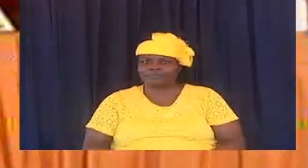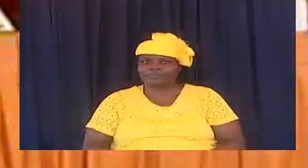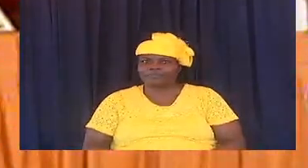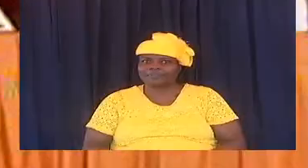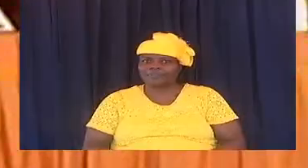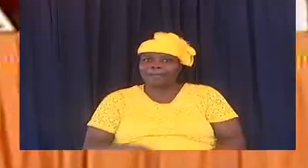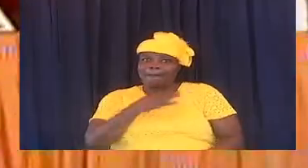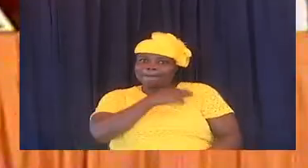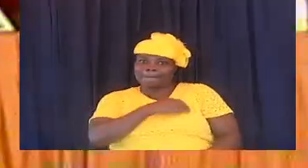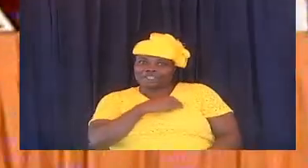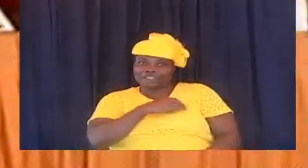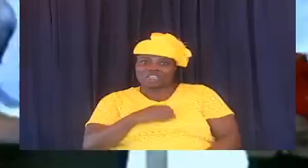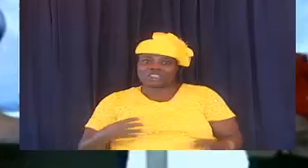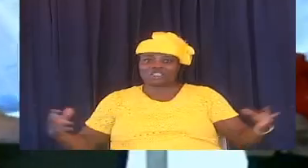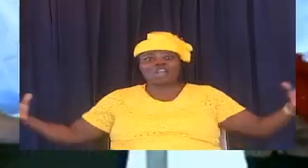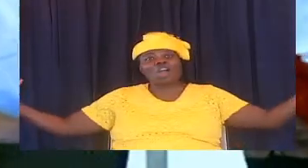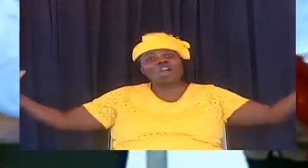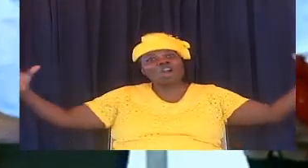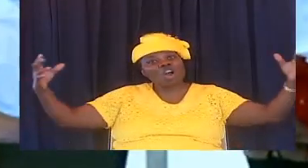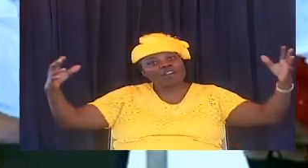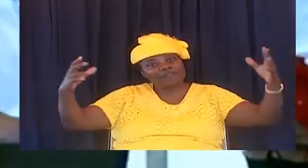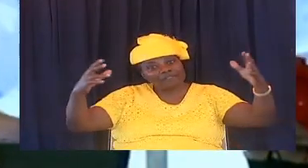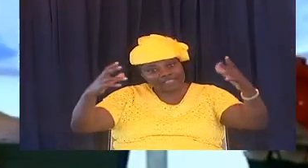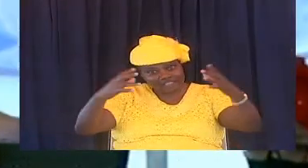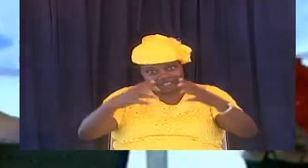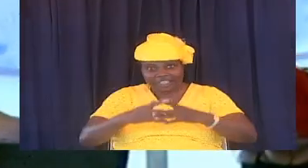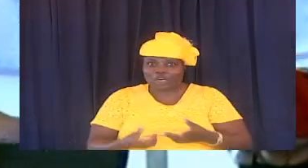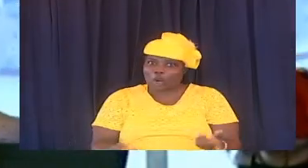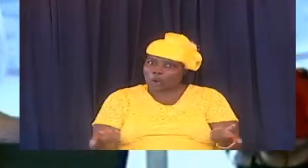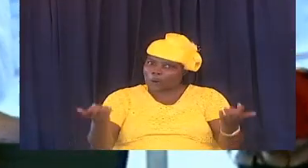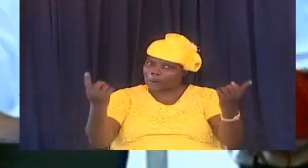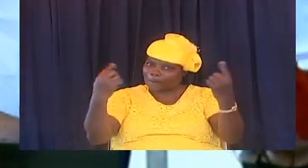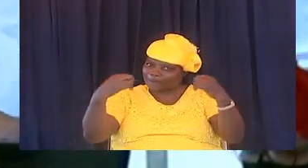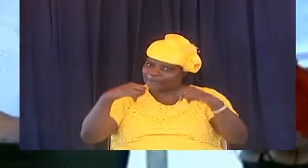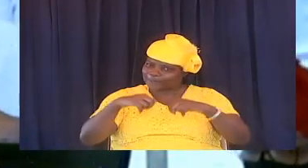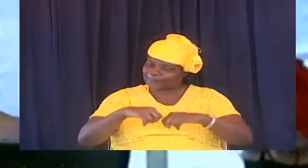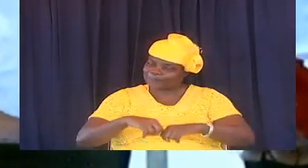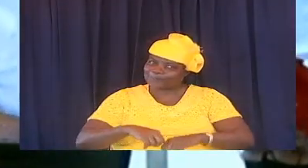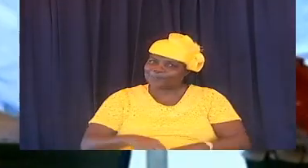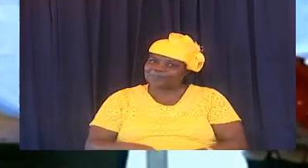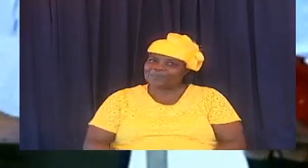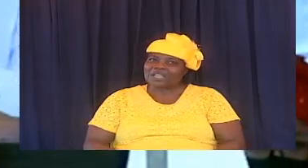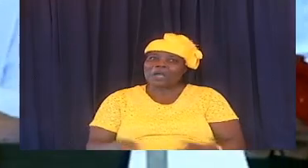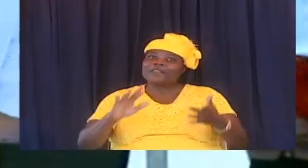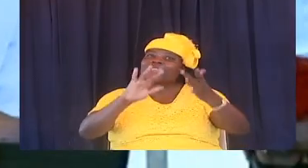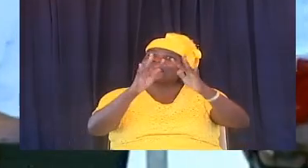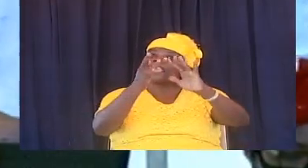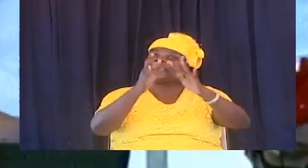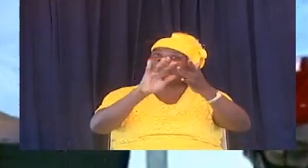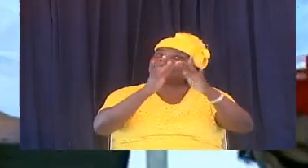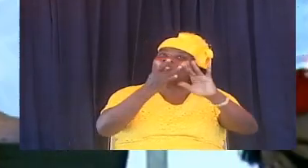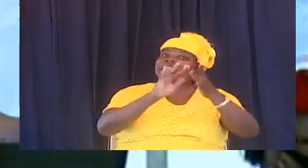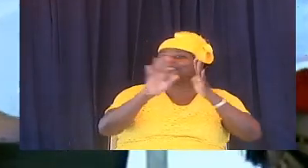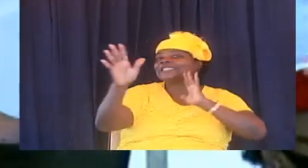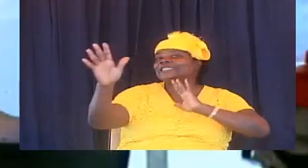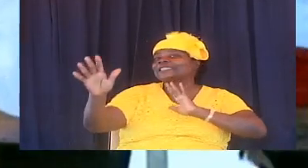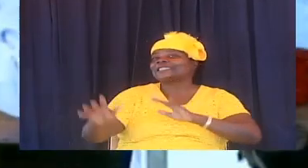way because, but don't we in church now? So they, oh, we can't have mission convention if we can't keep it like this.